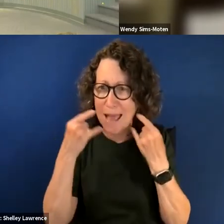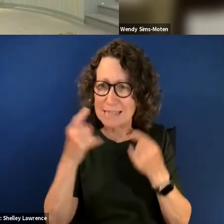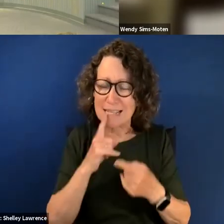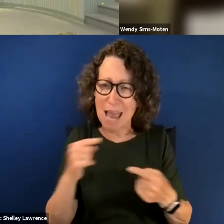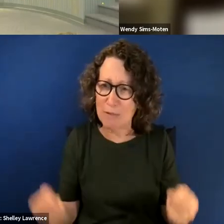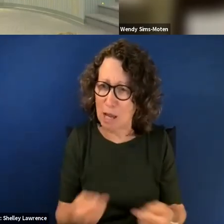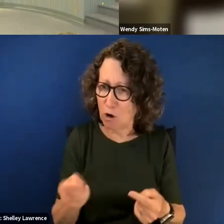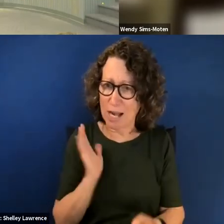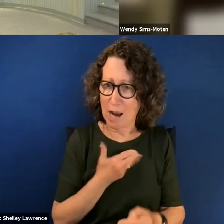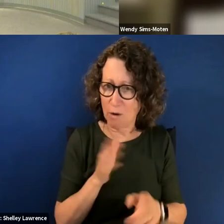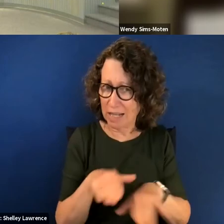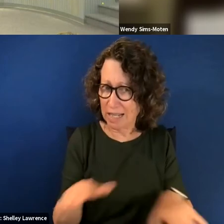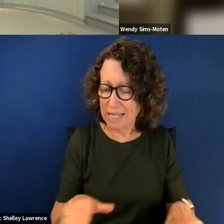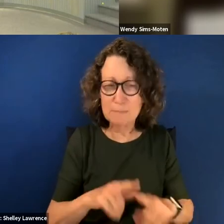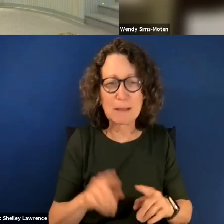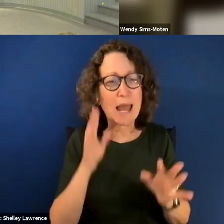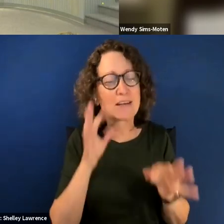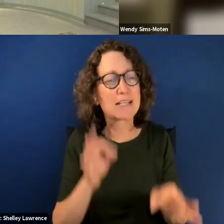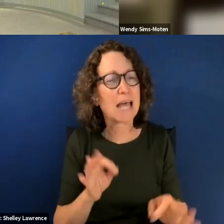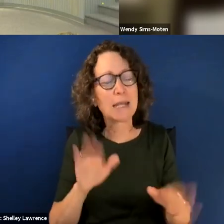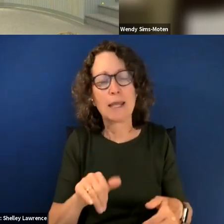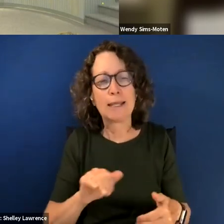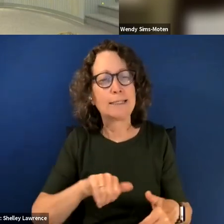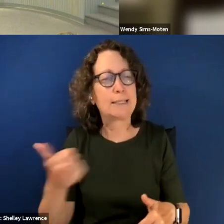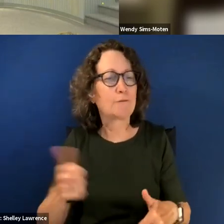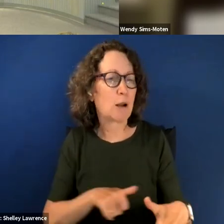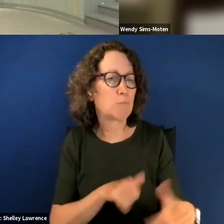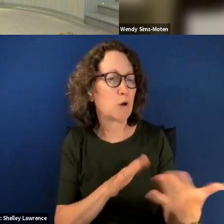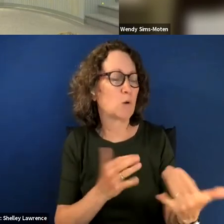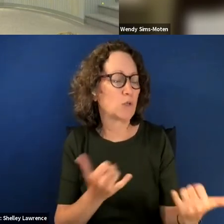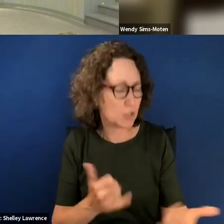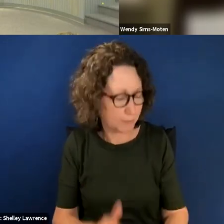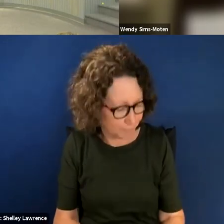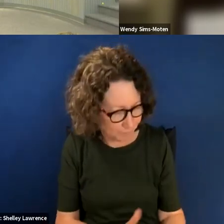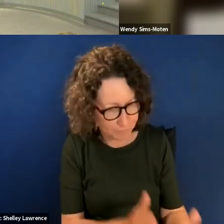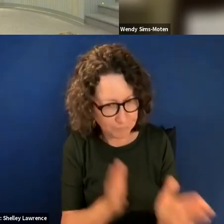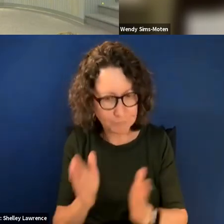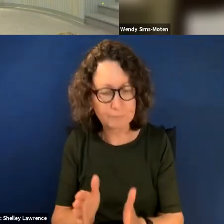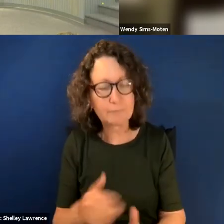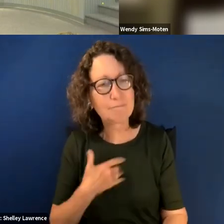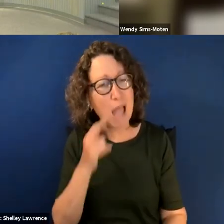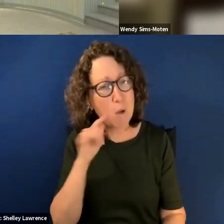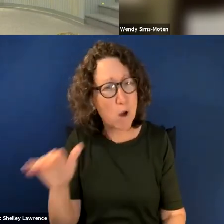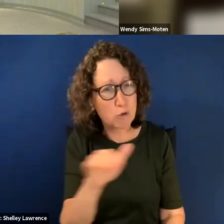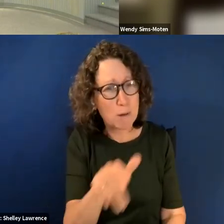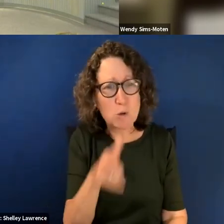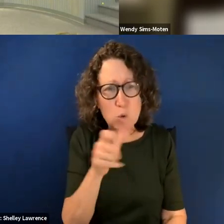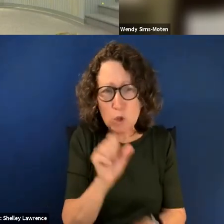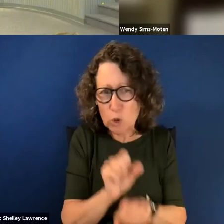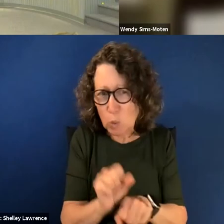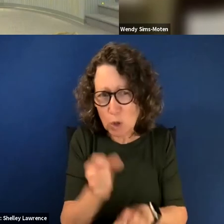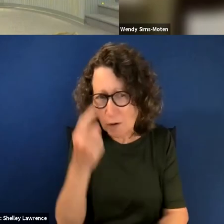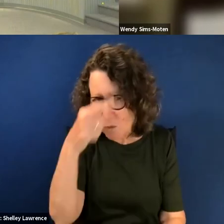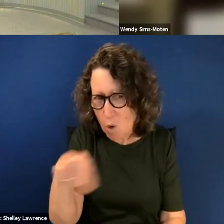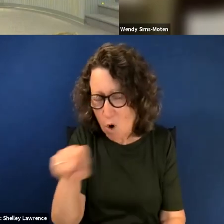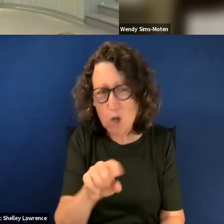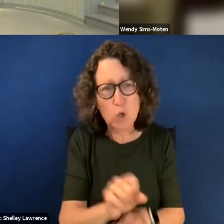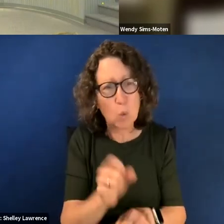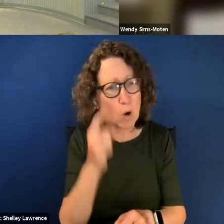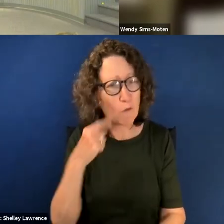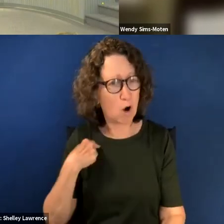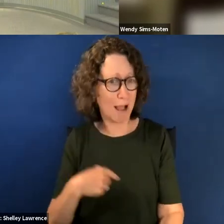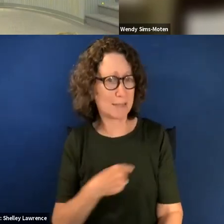to our kids. But I've decided to take a different approach. I want to remind you who you work for. You work for